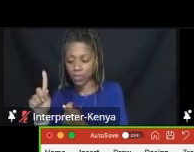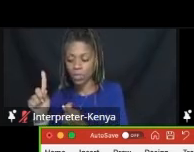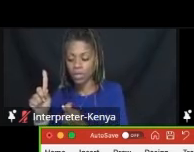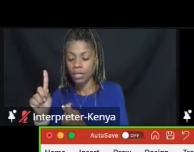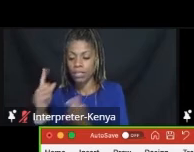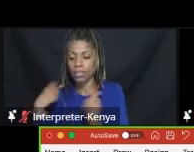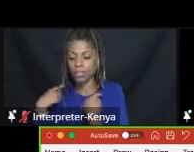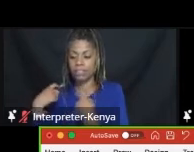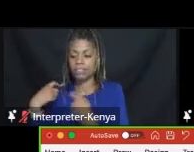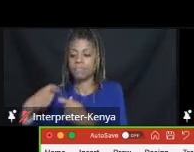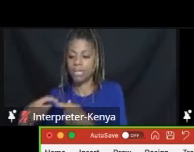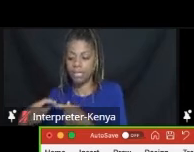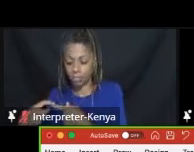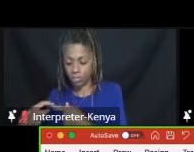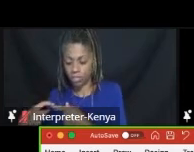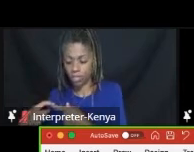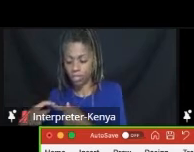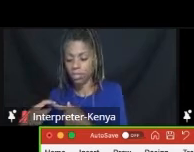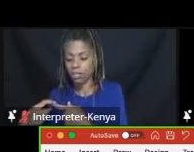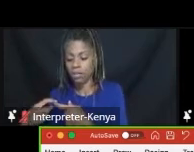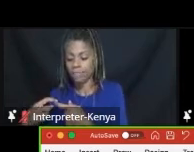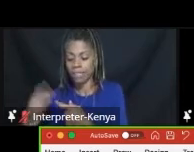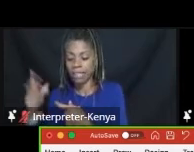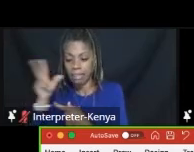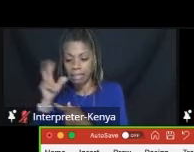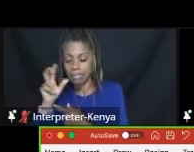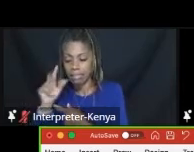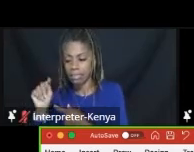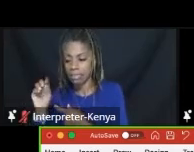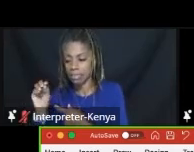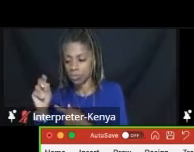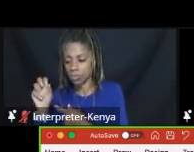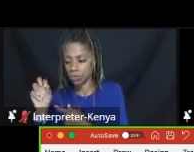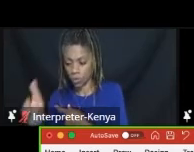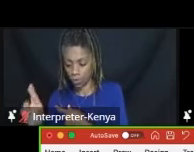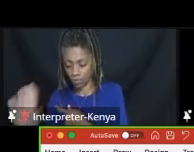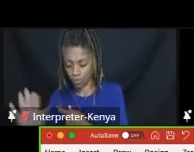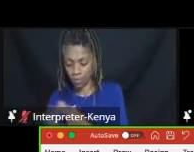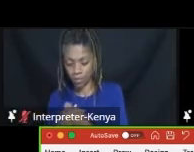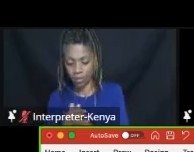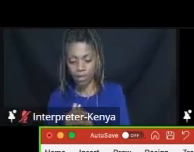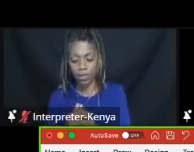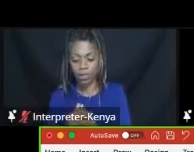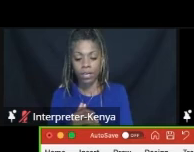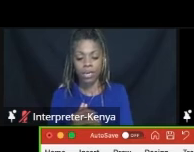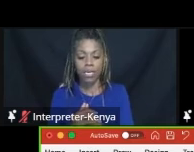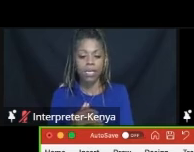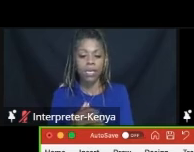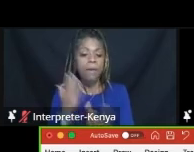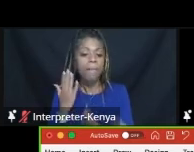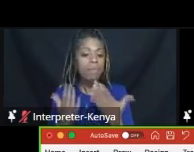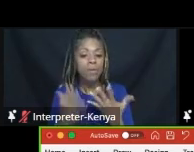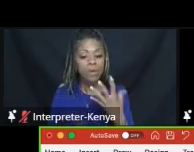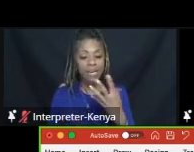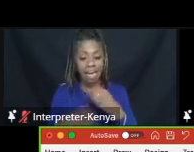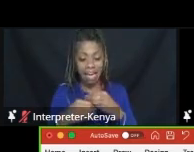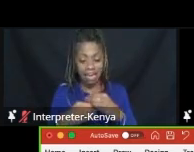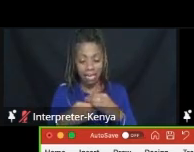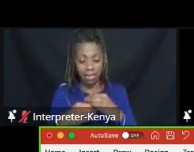those quotes are from families. And see if you want to add things to your profiles,